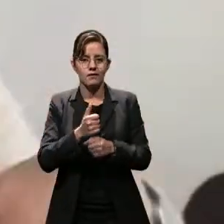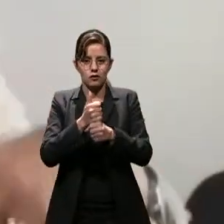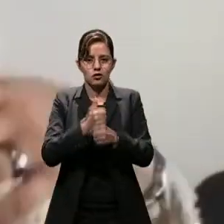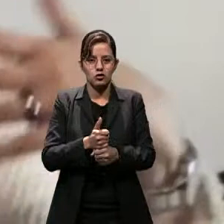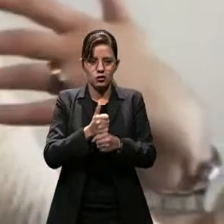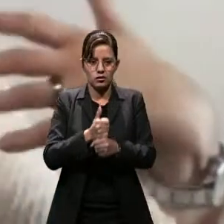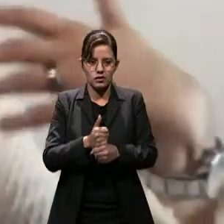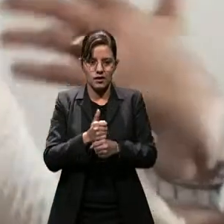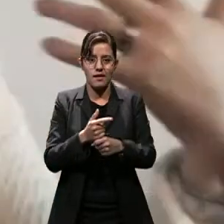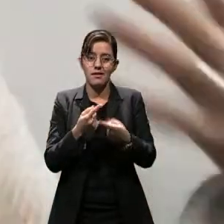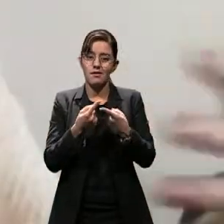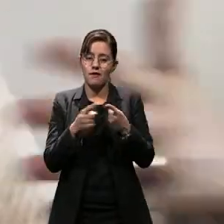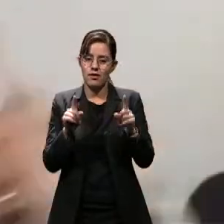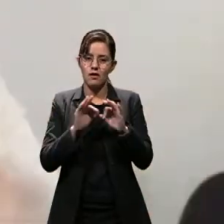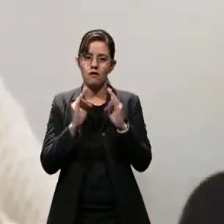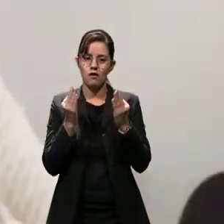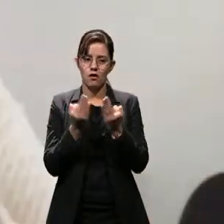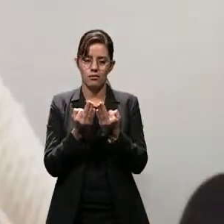women is different from